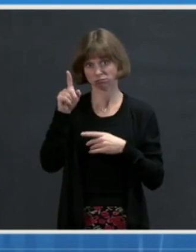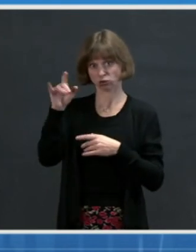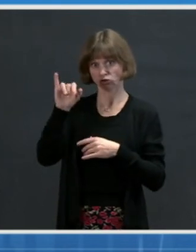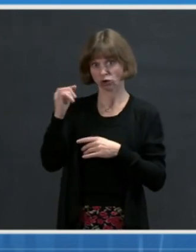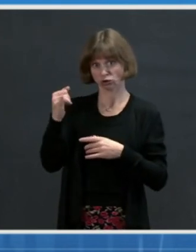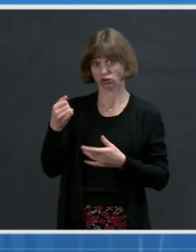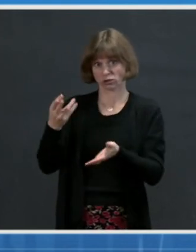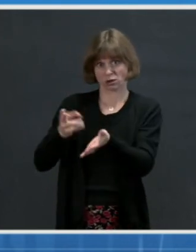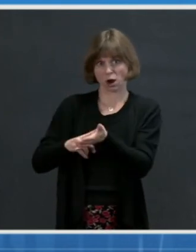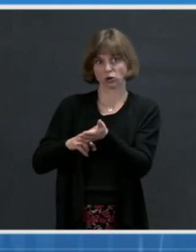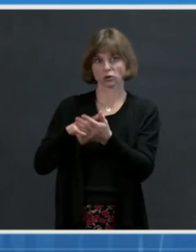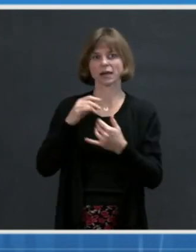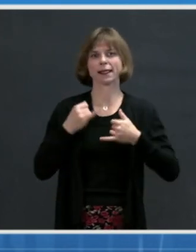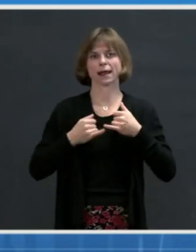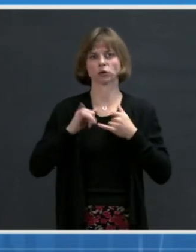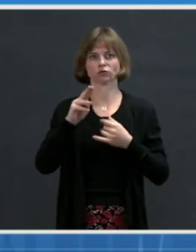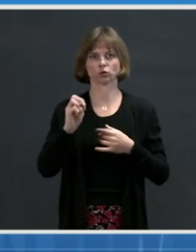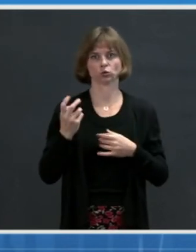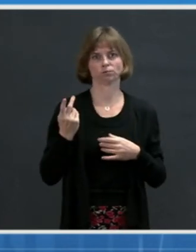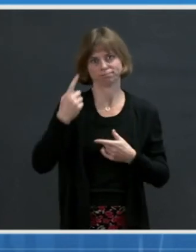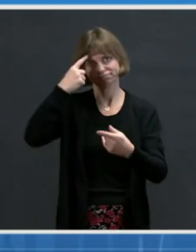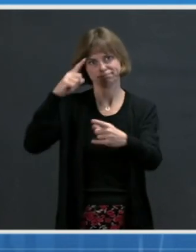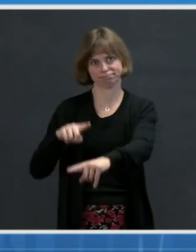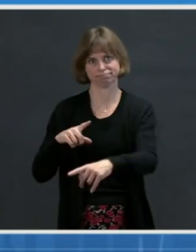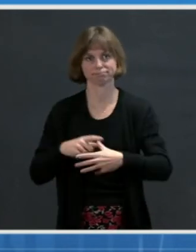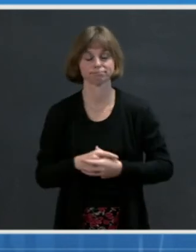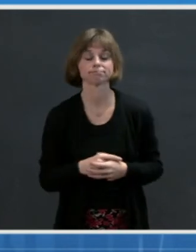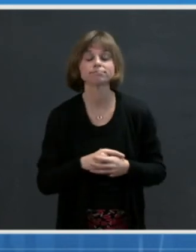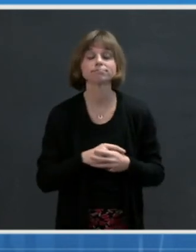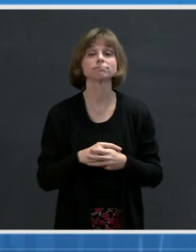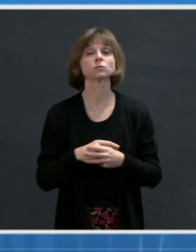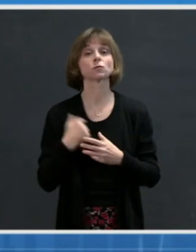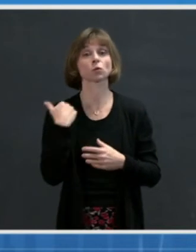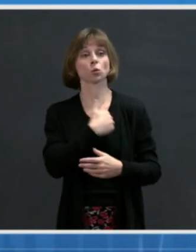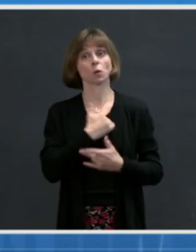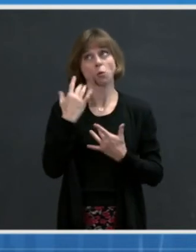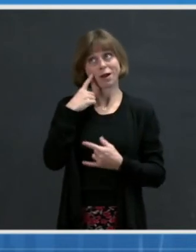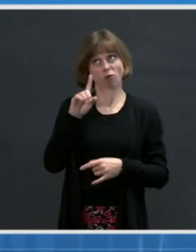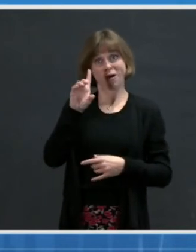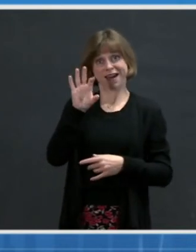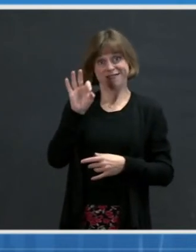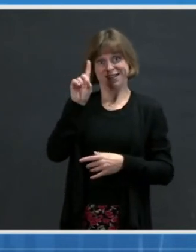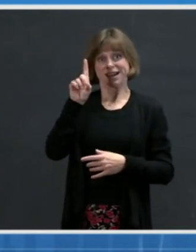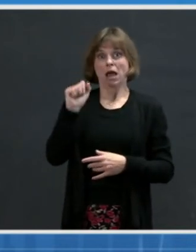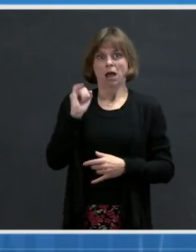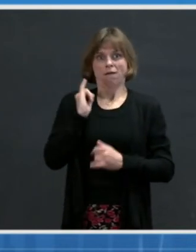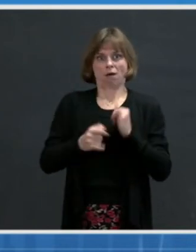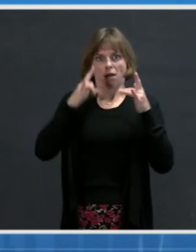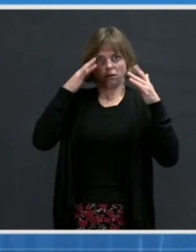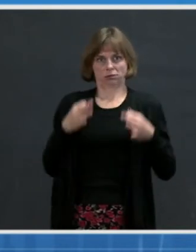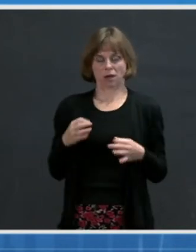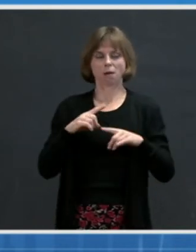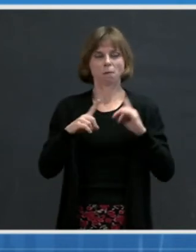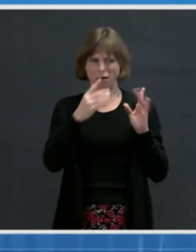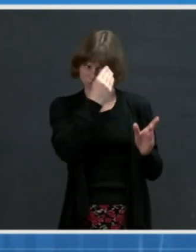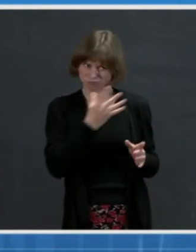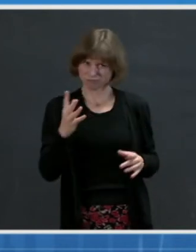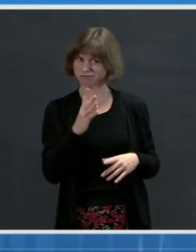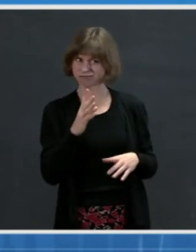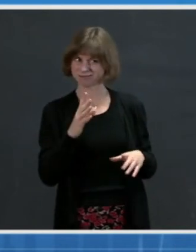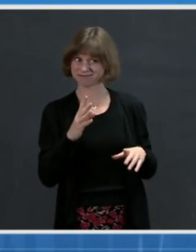June. While we await the FDA's decision, we want the American people to know that we're doing the work so that